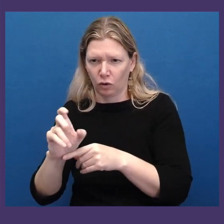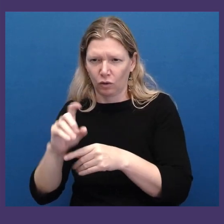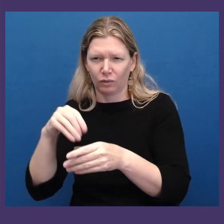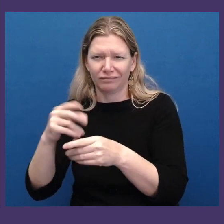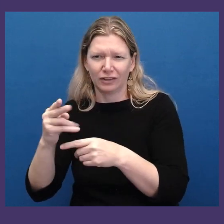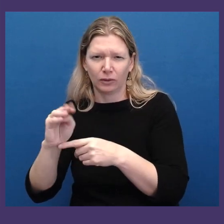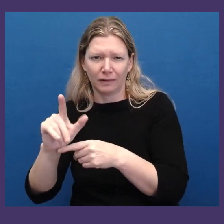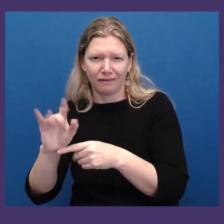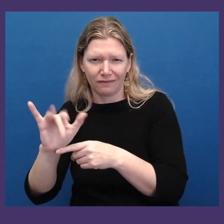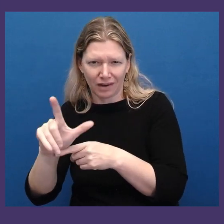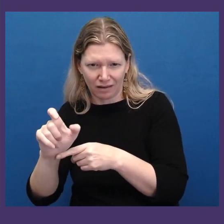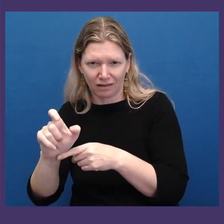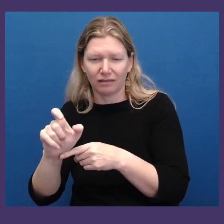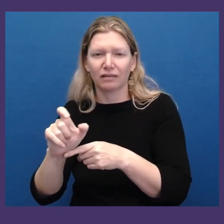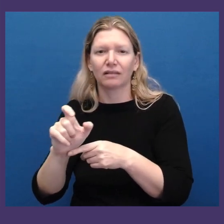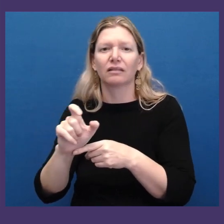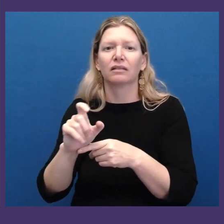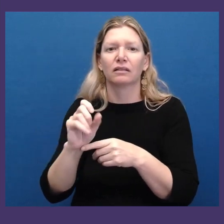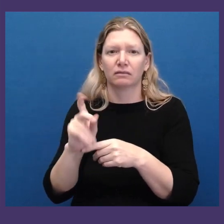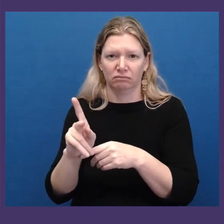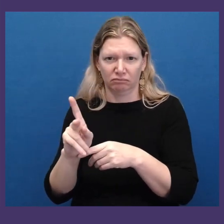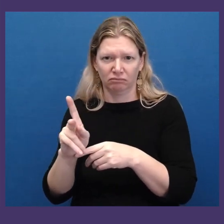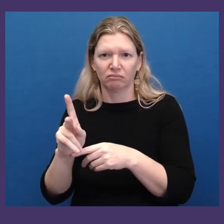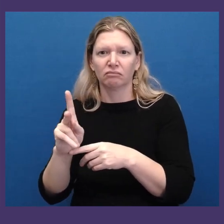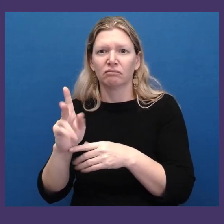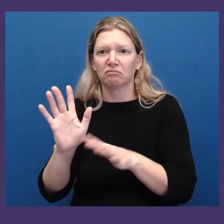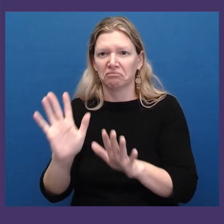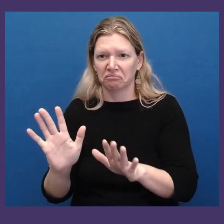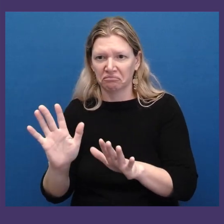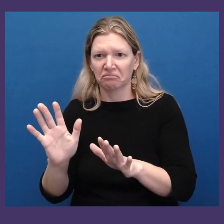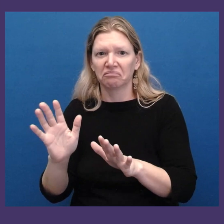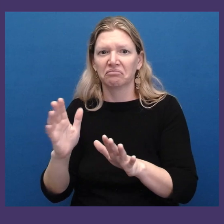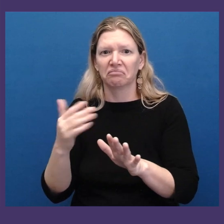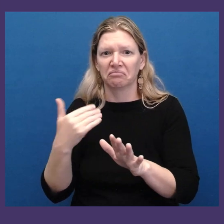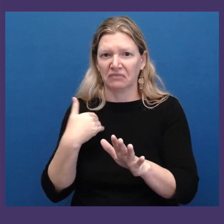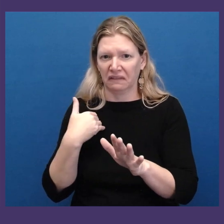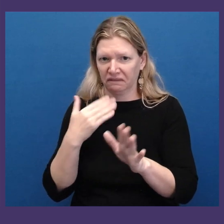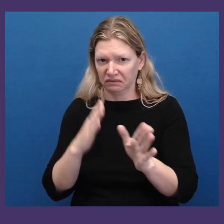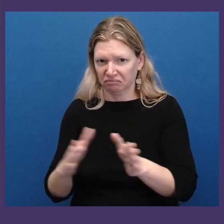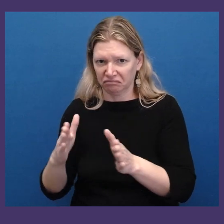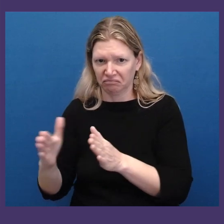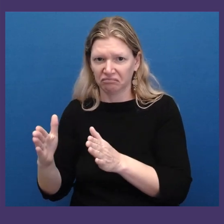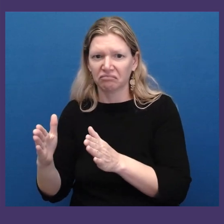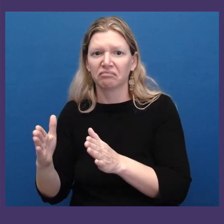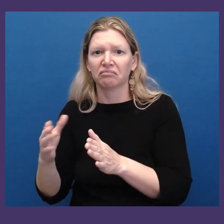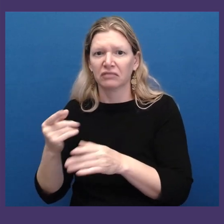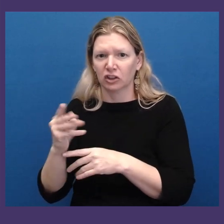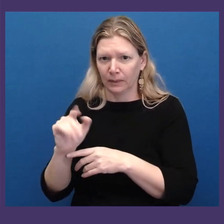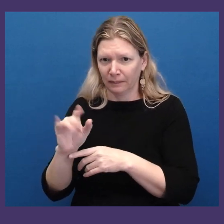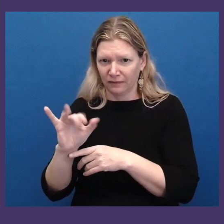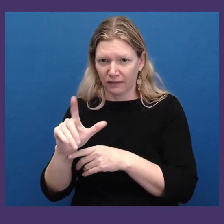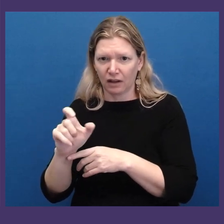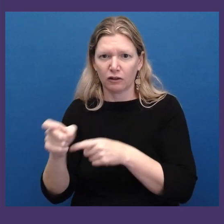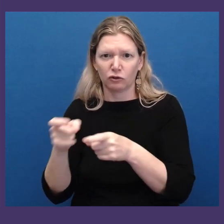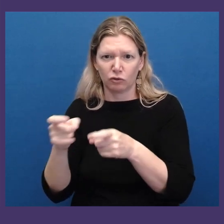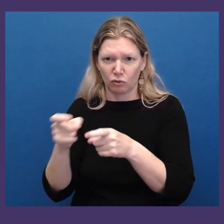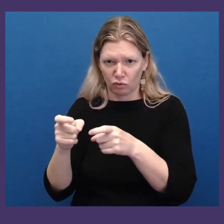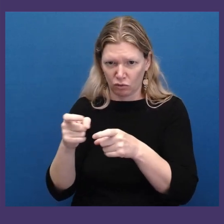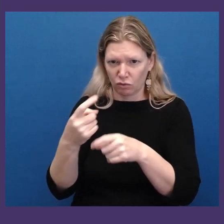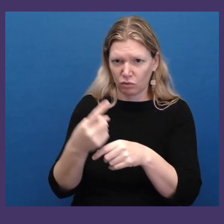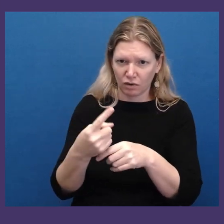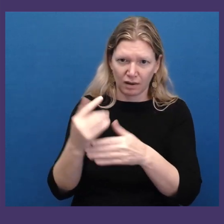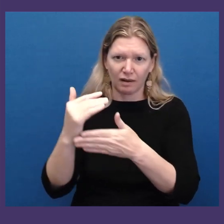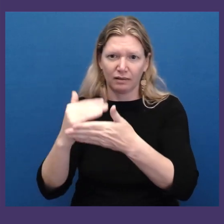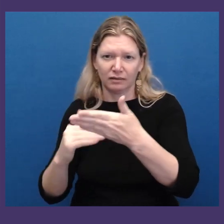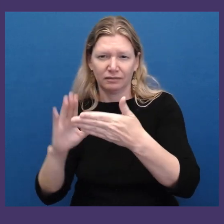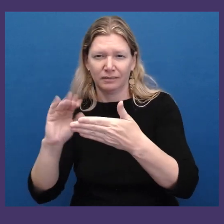Blank. I have already prepared empty HTML file. Control 1. List box. Test.html. It